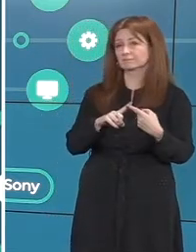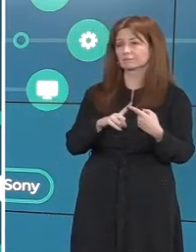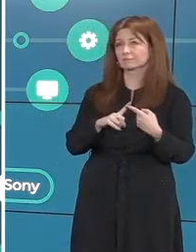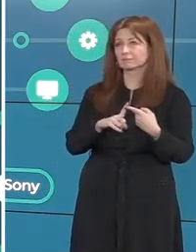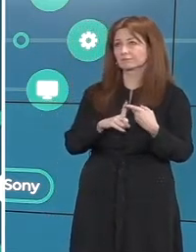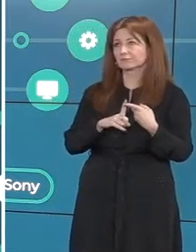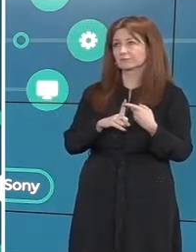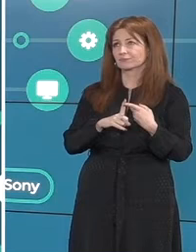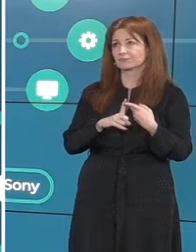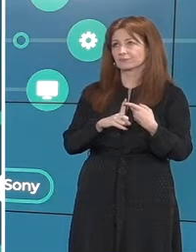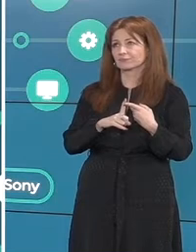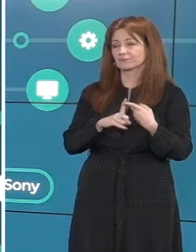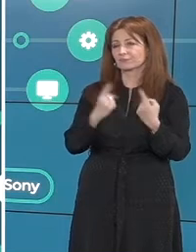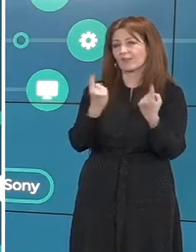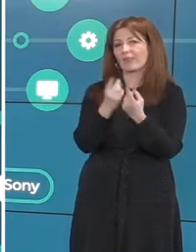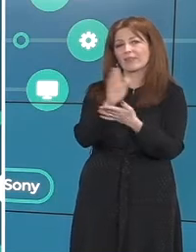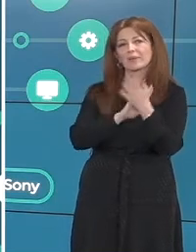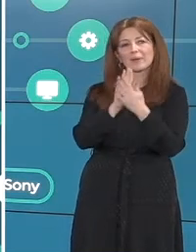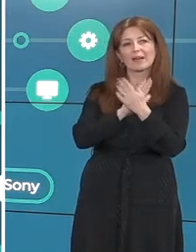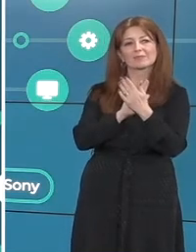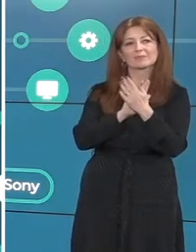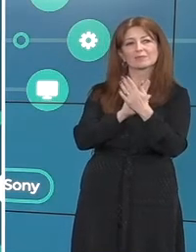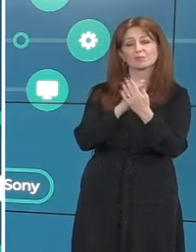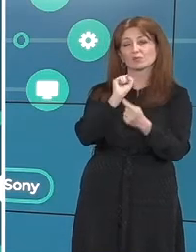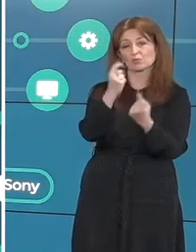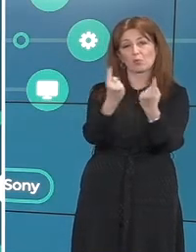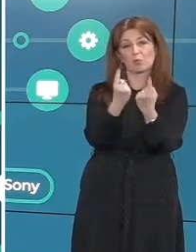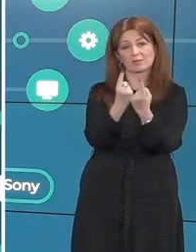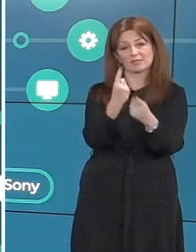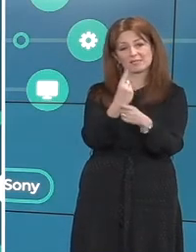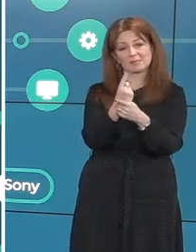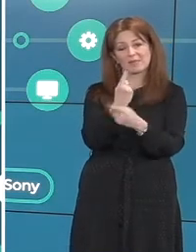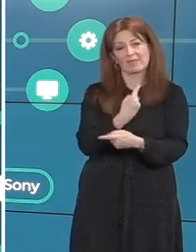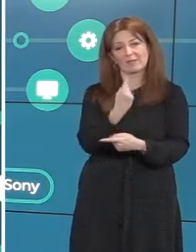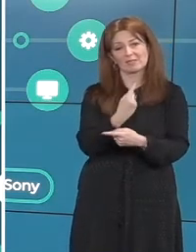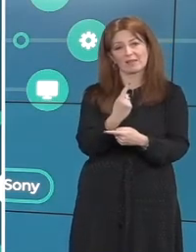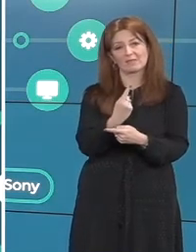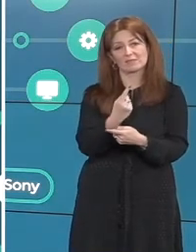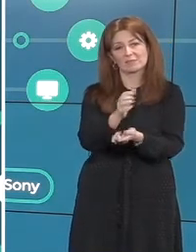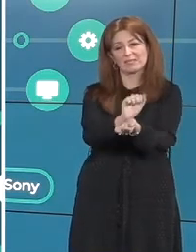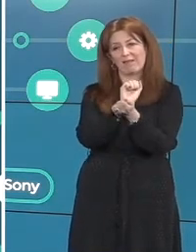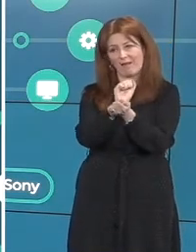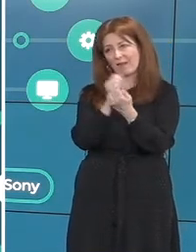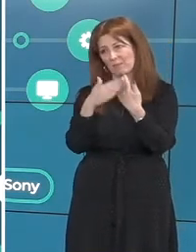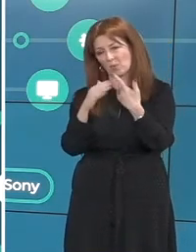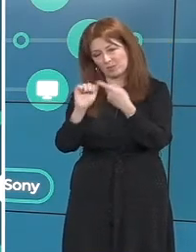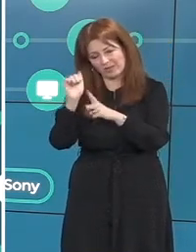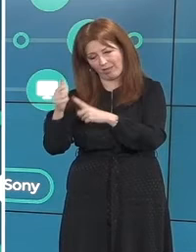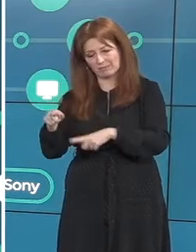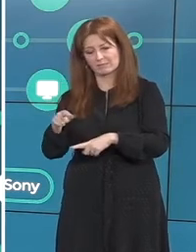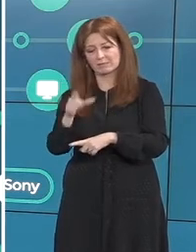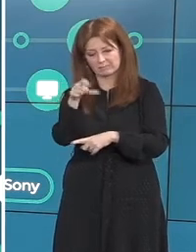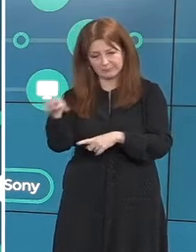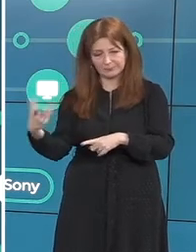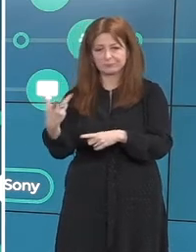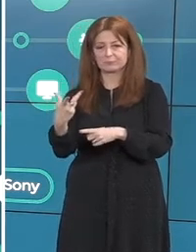the bit about letting your products and accessible services speak for themselves and hiring more talent, clearly there's some technical things to look